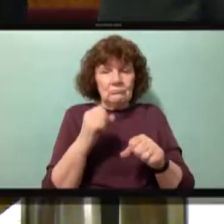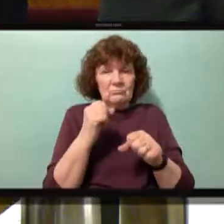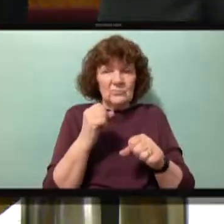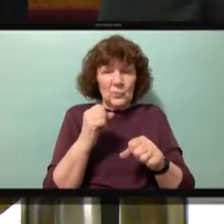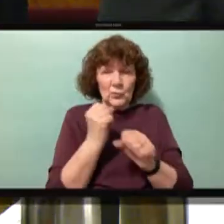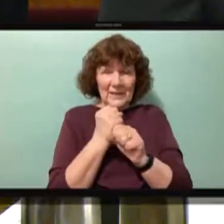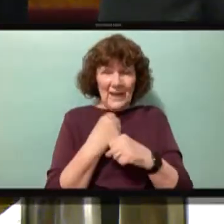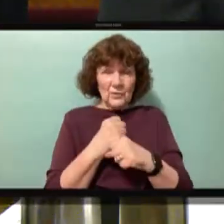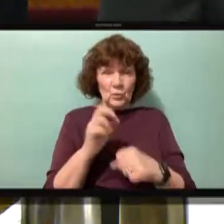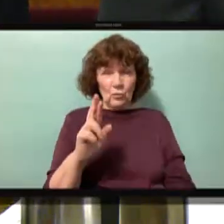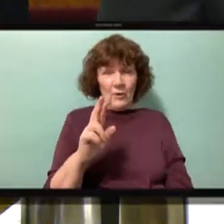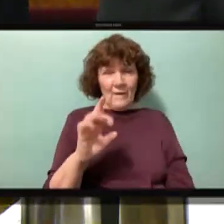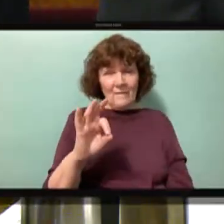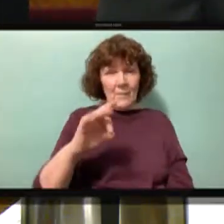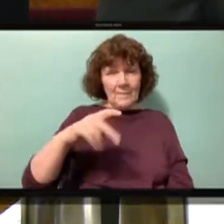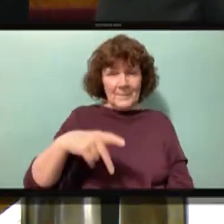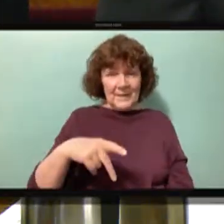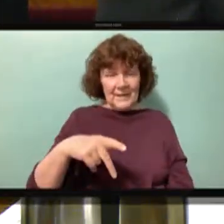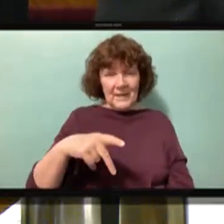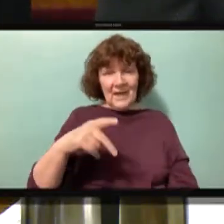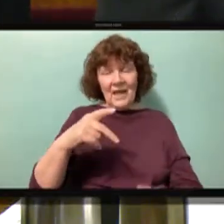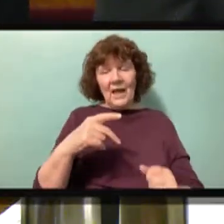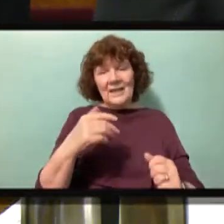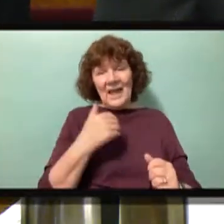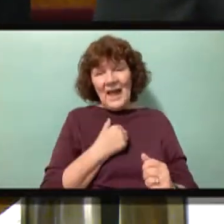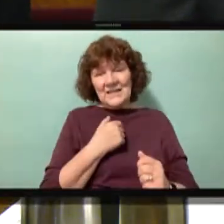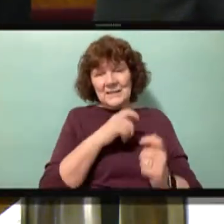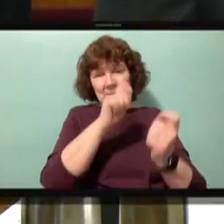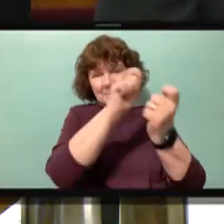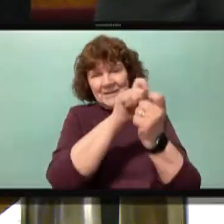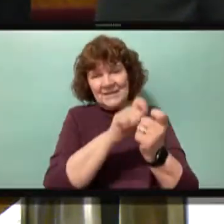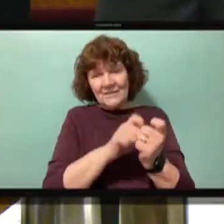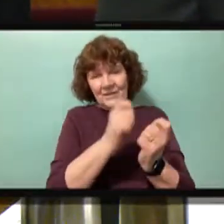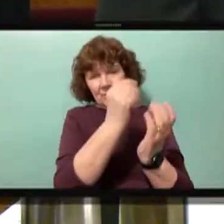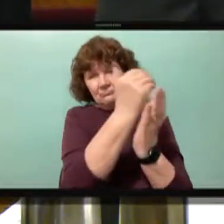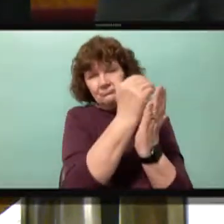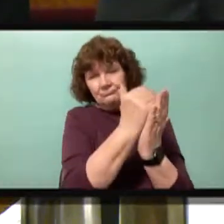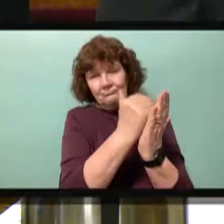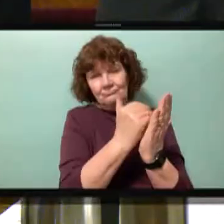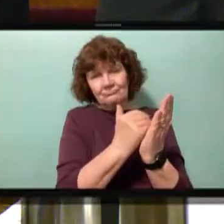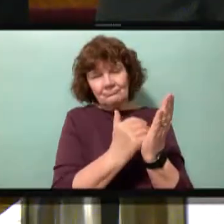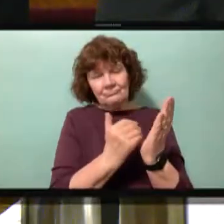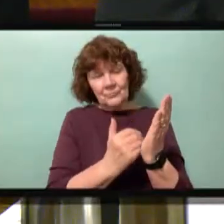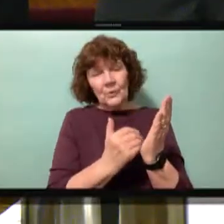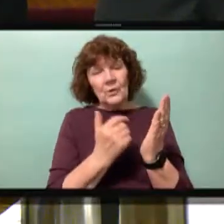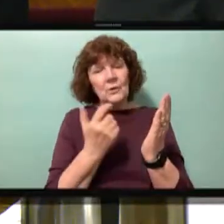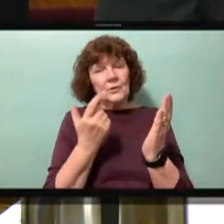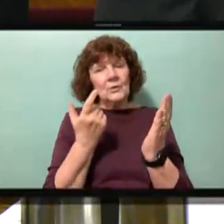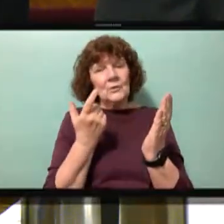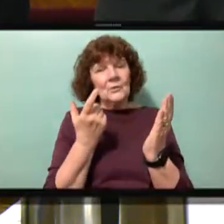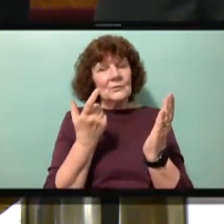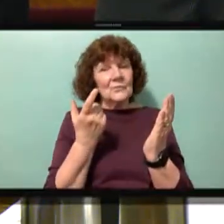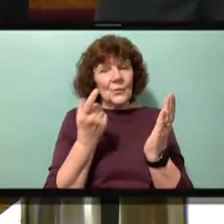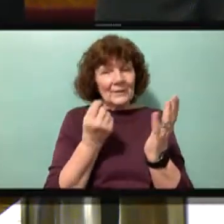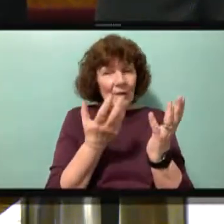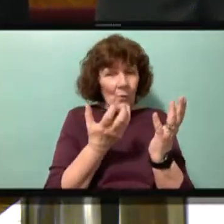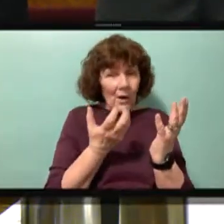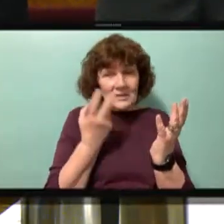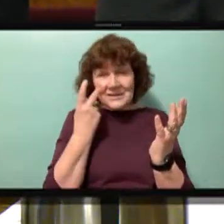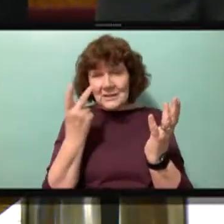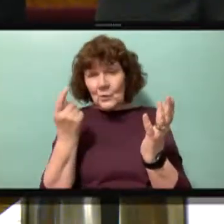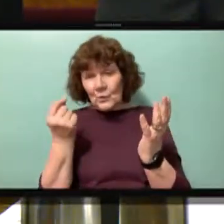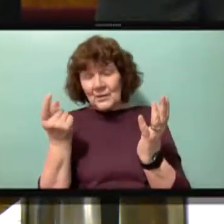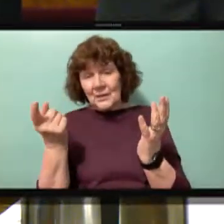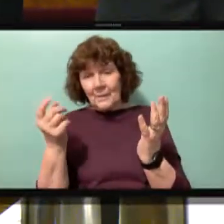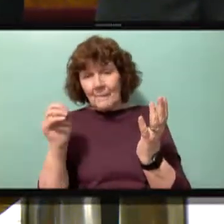that is listing certain criteria that they know what the market has to offer, and then they